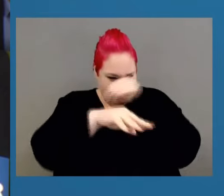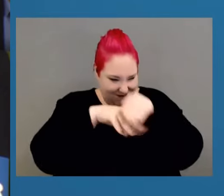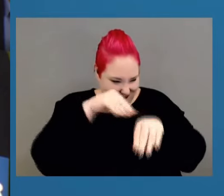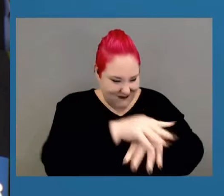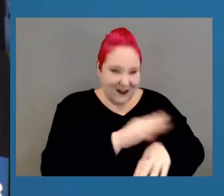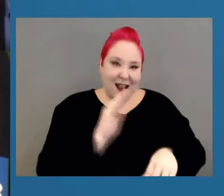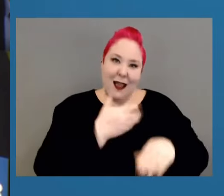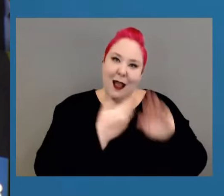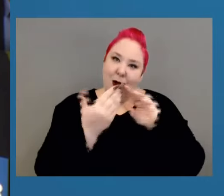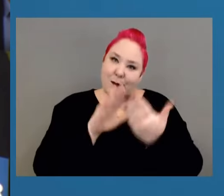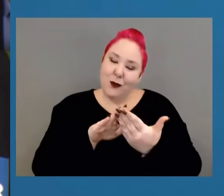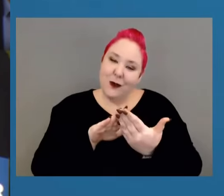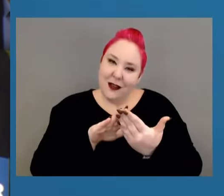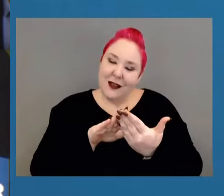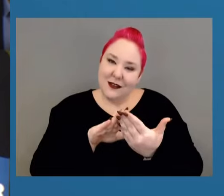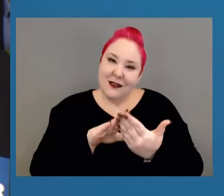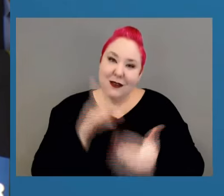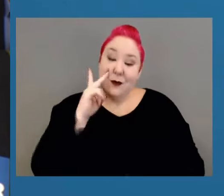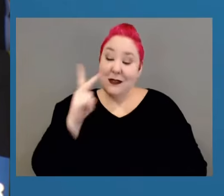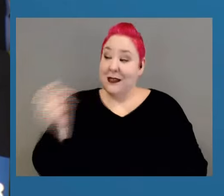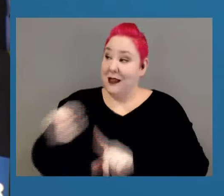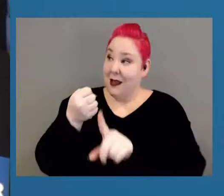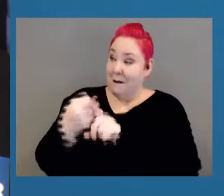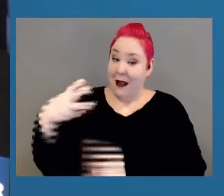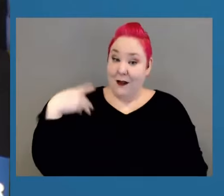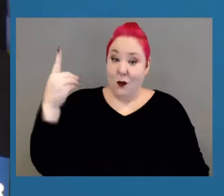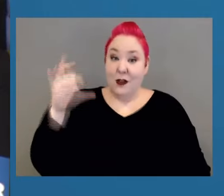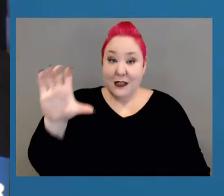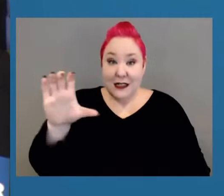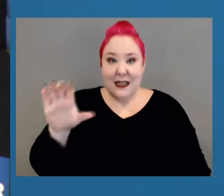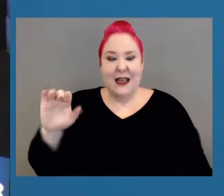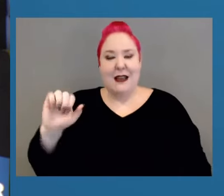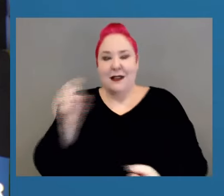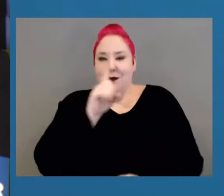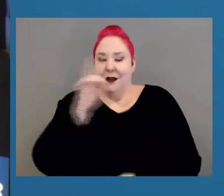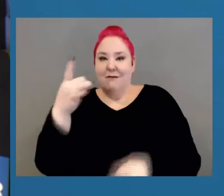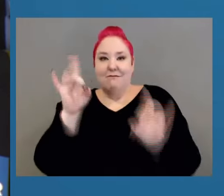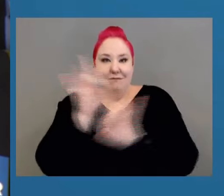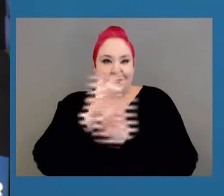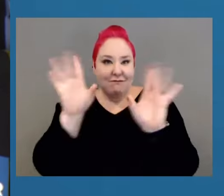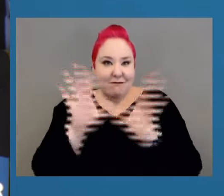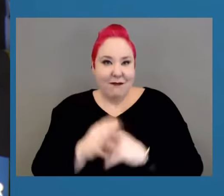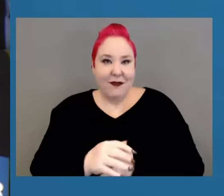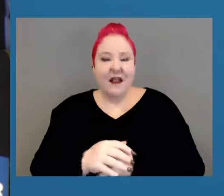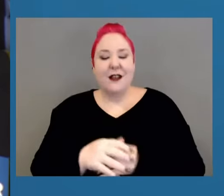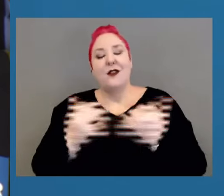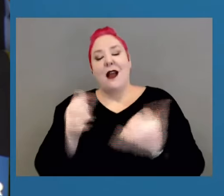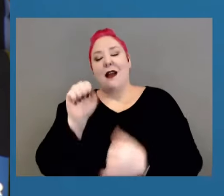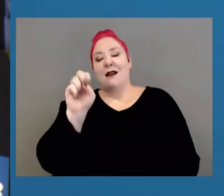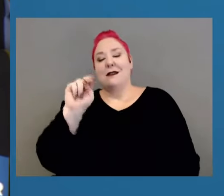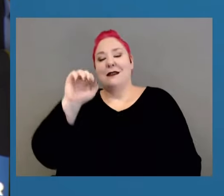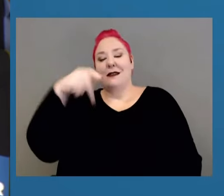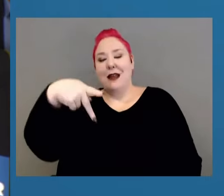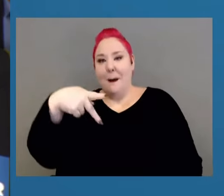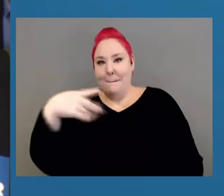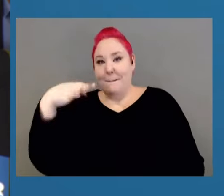The impacts of Washington that are just so harmful. So on the SNAP benefits,